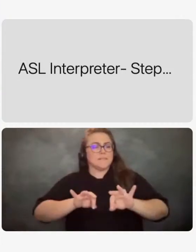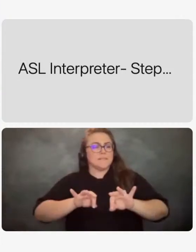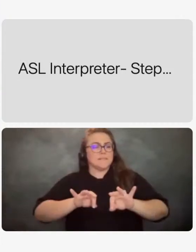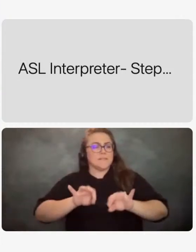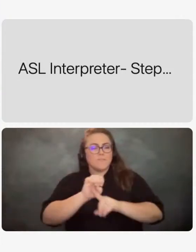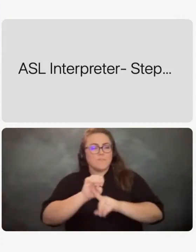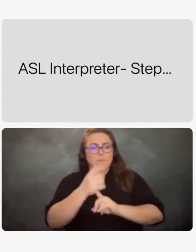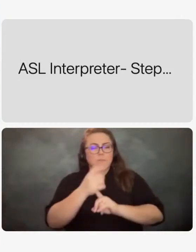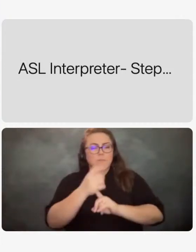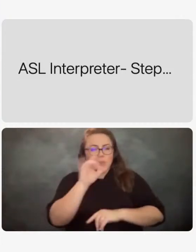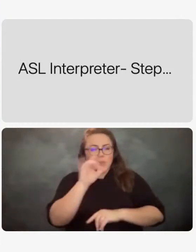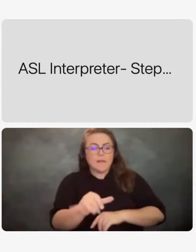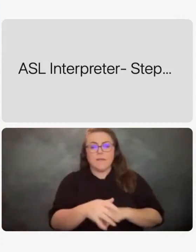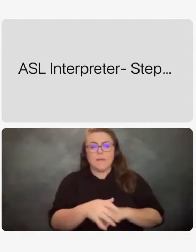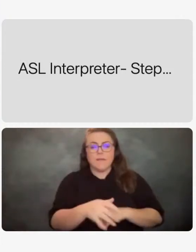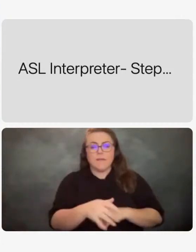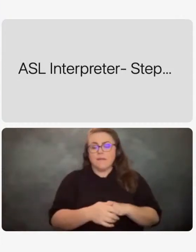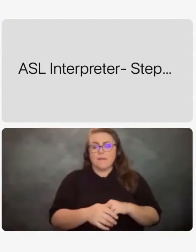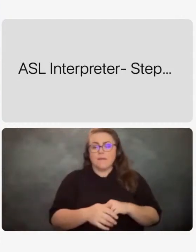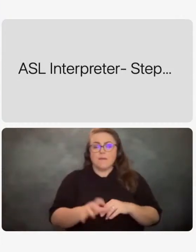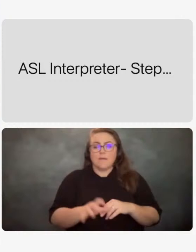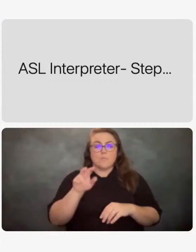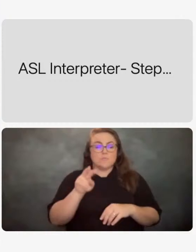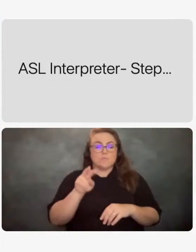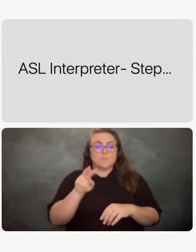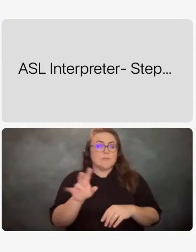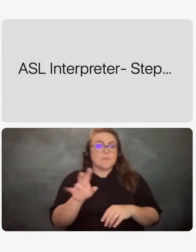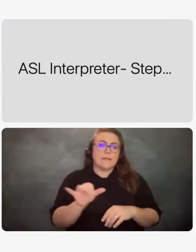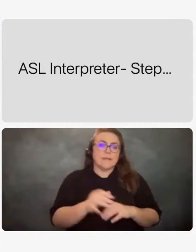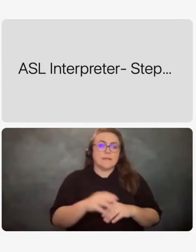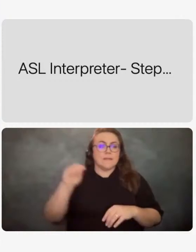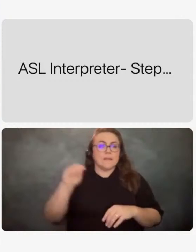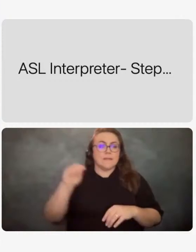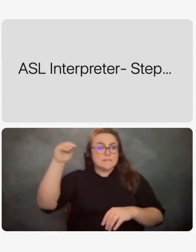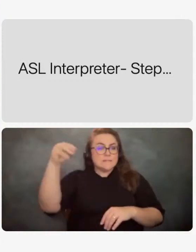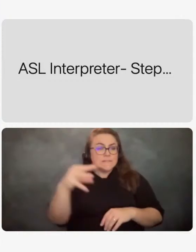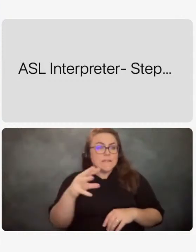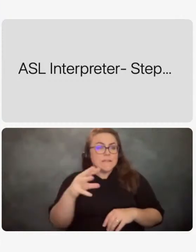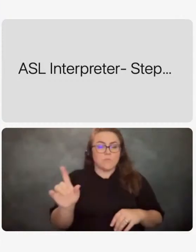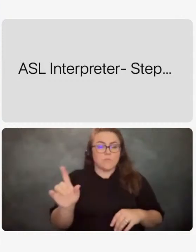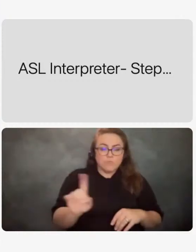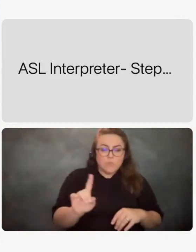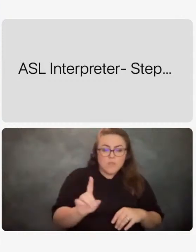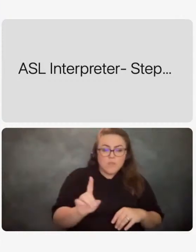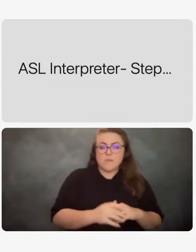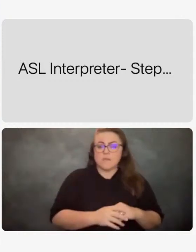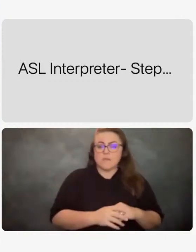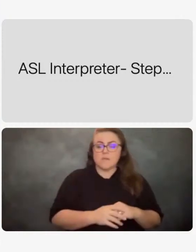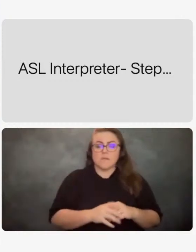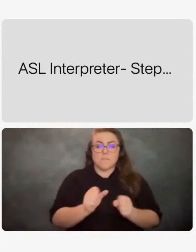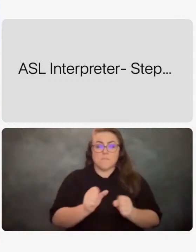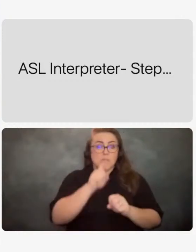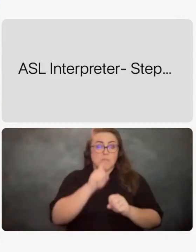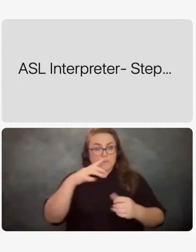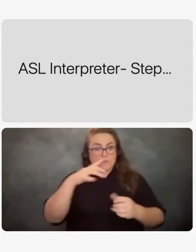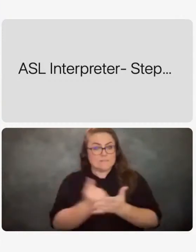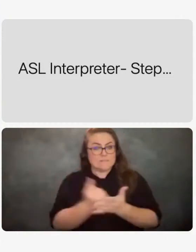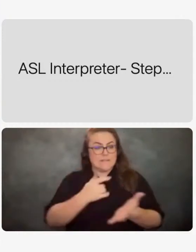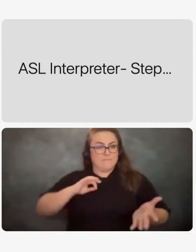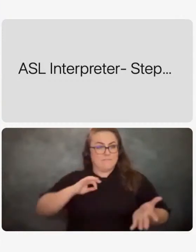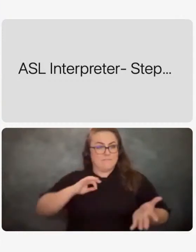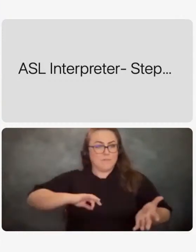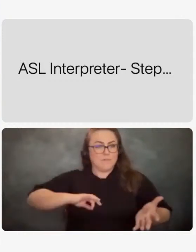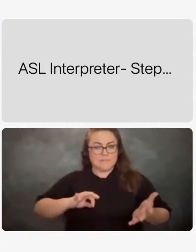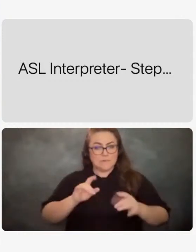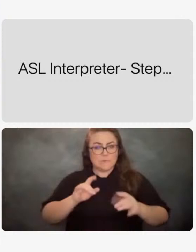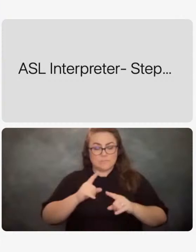beginning, you look at things like the sun location and make sure that you take full advantage of environmental features. And the wavy lines